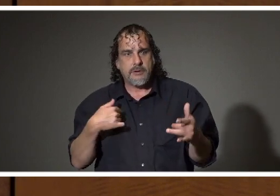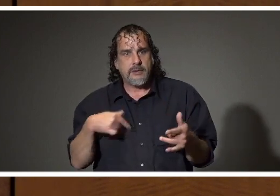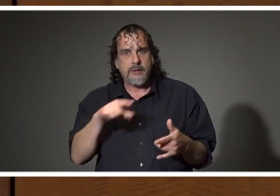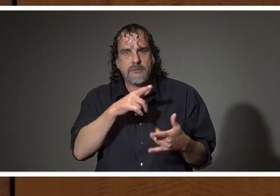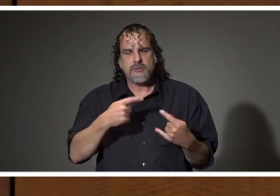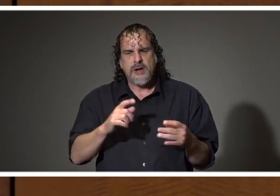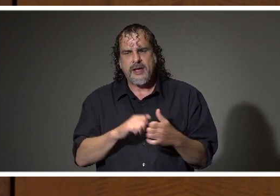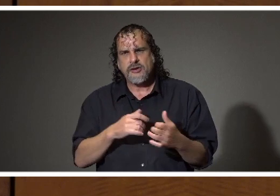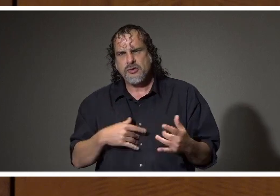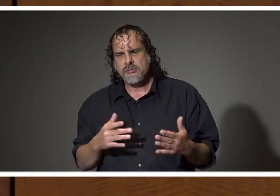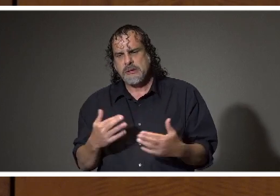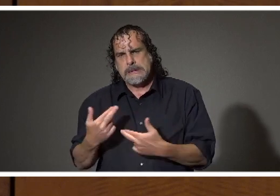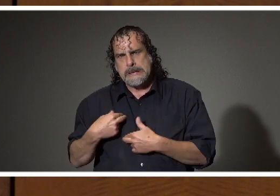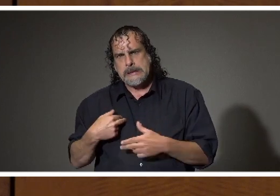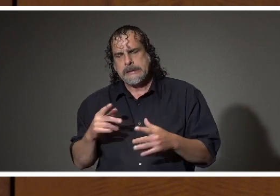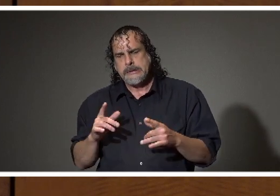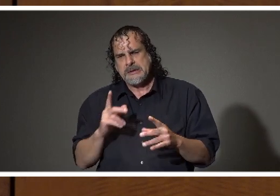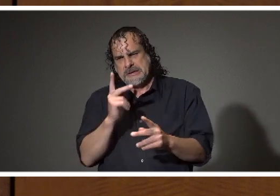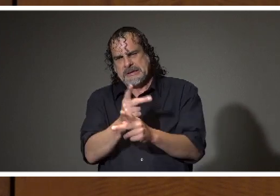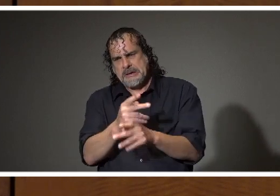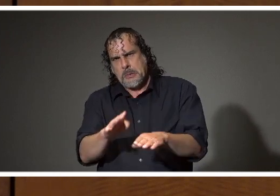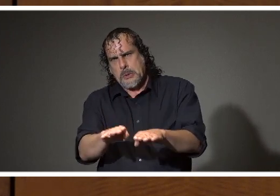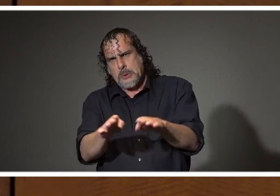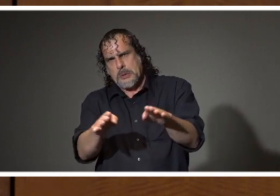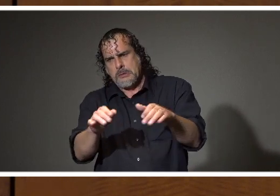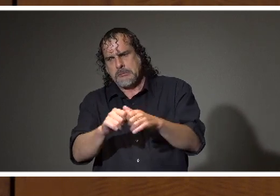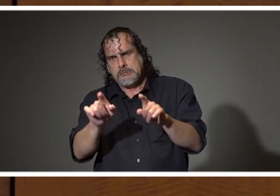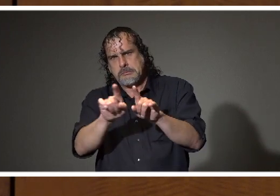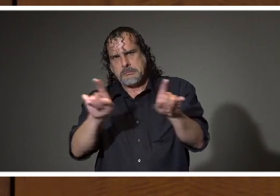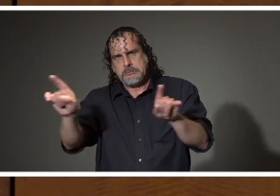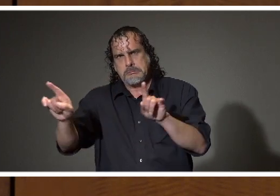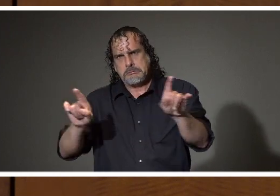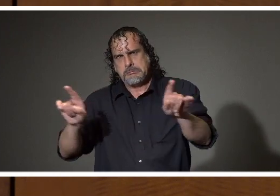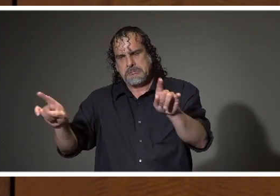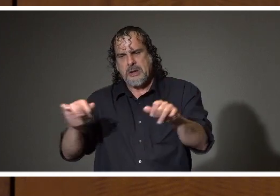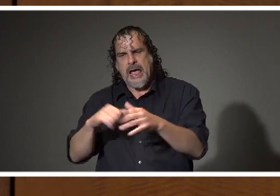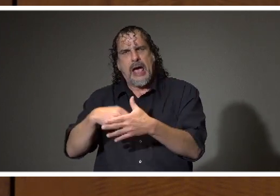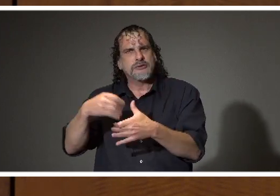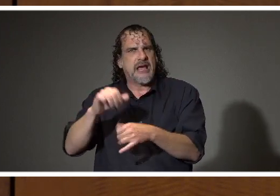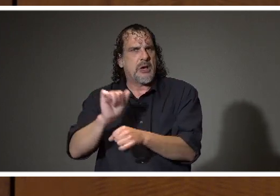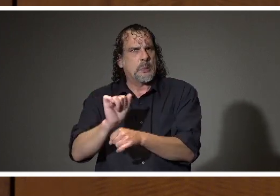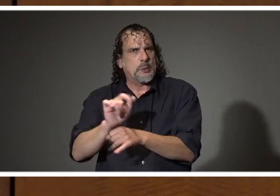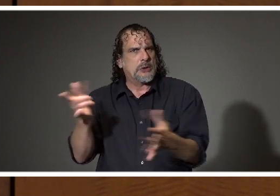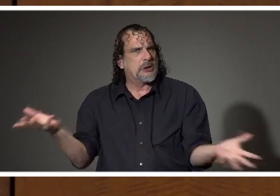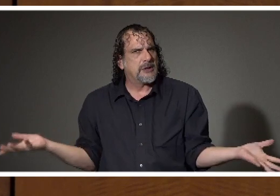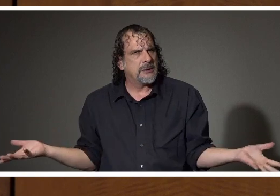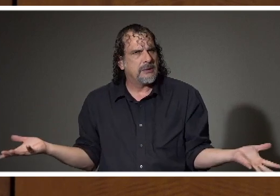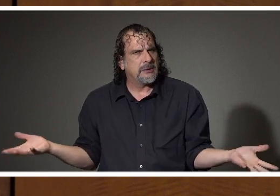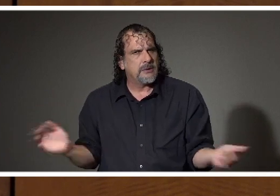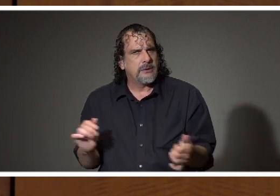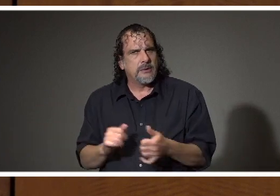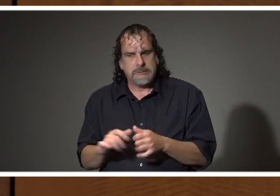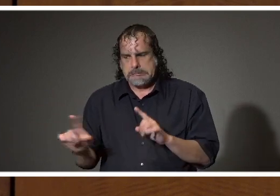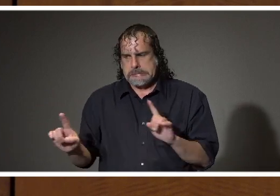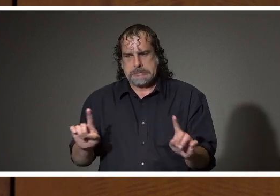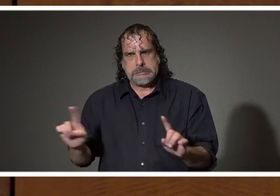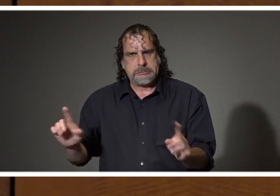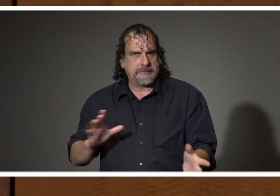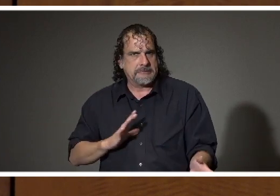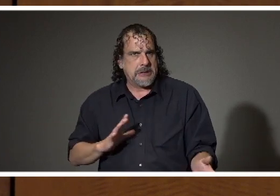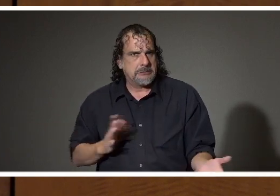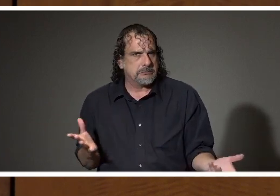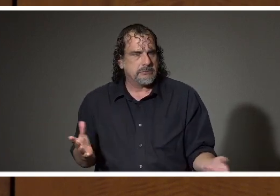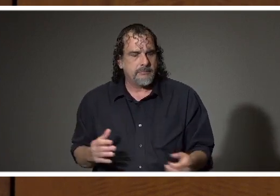tried to responsibly allow those individuals who are working outside to do so in a way in which they're socially distancing, et cetera. And